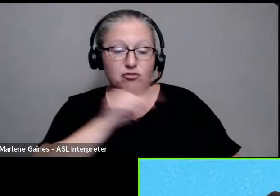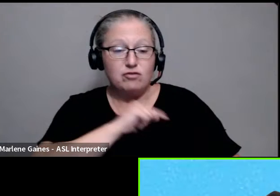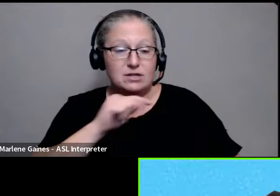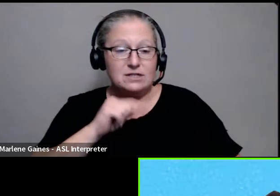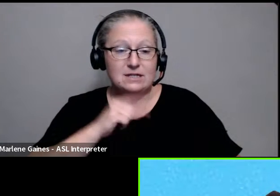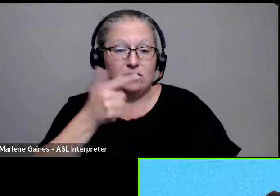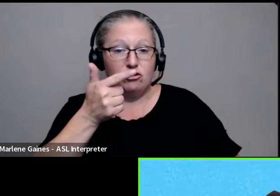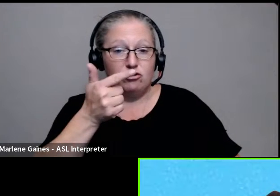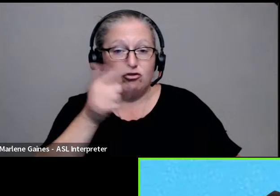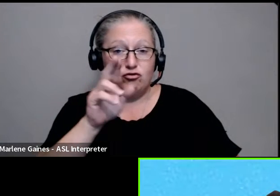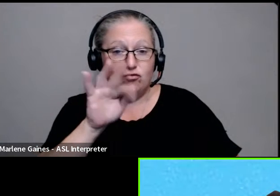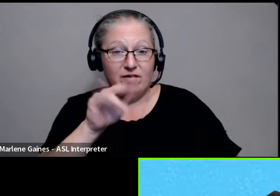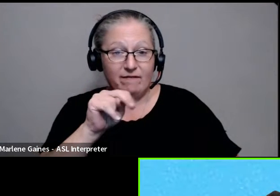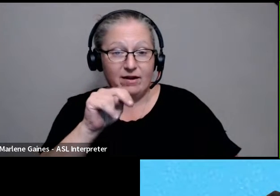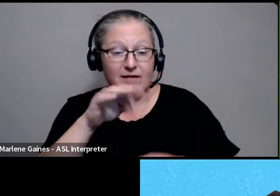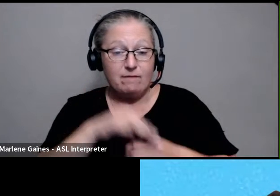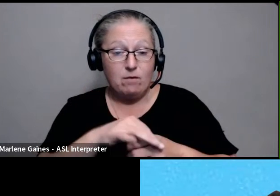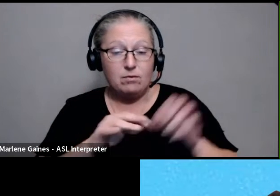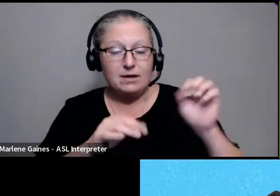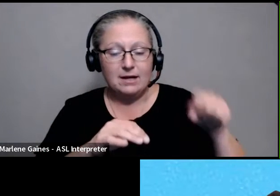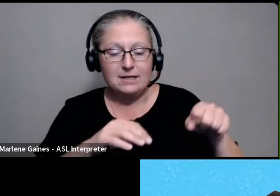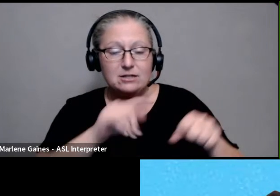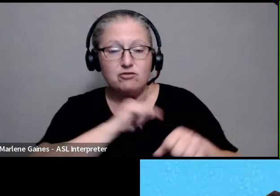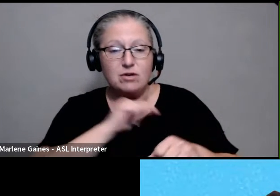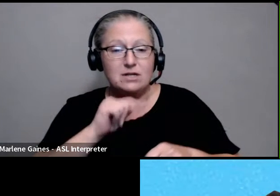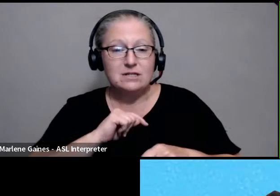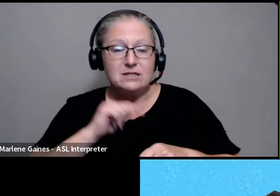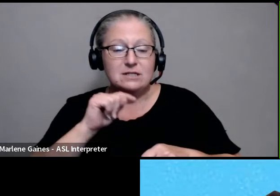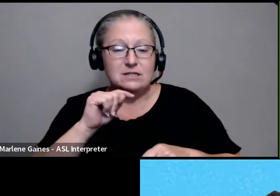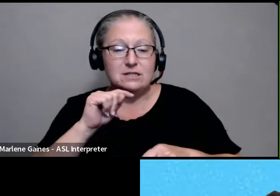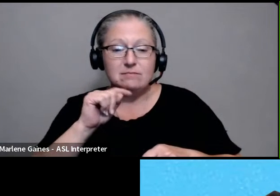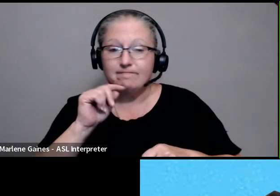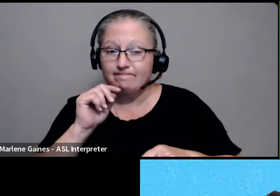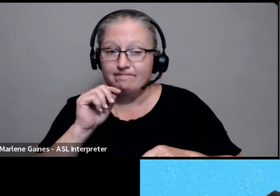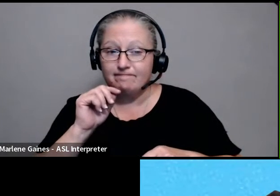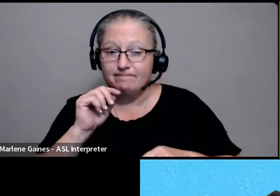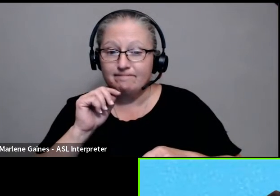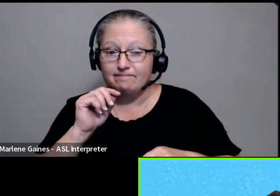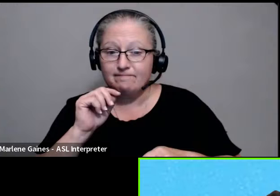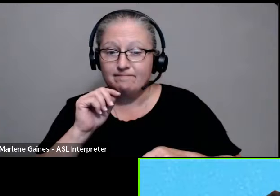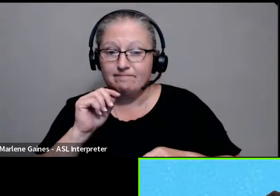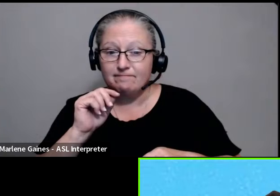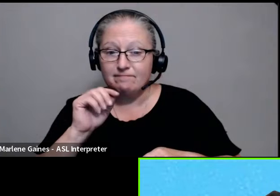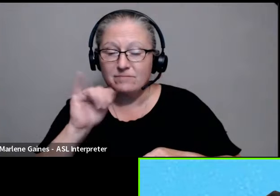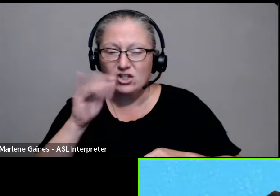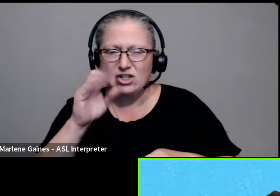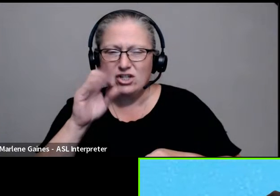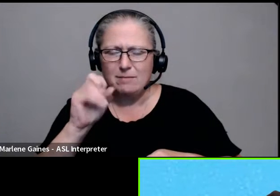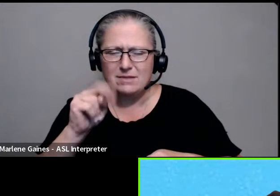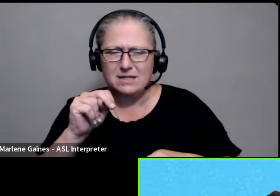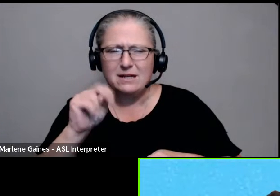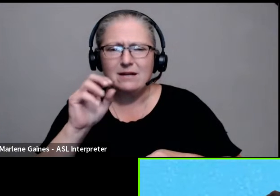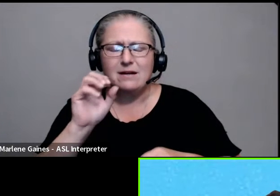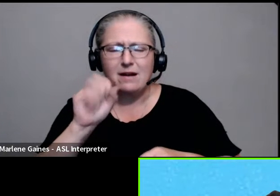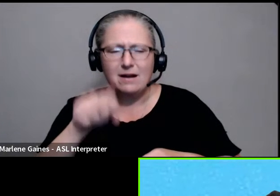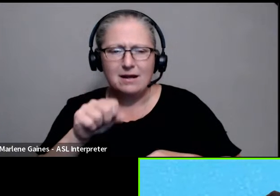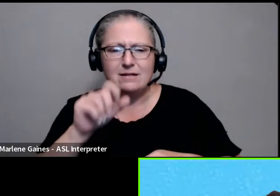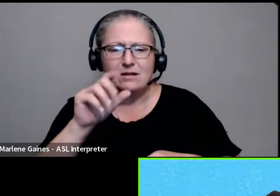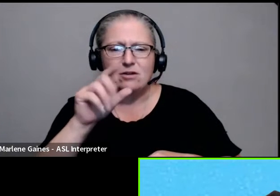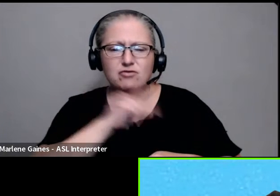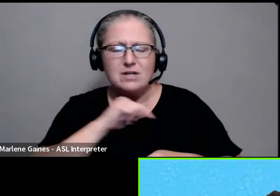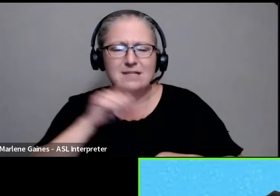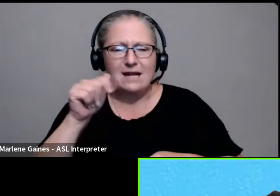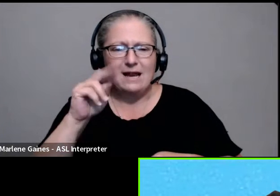Trustee Griffin, how do you vote? Aye. Trustee Aye. Harris, Aye. trustee Jacobson, Aye. trustee